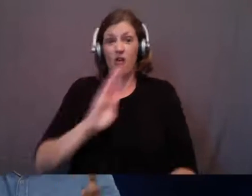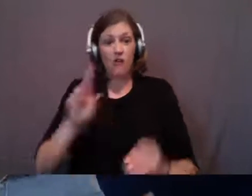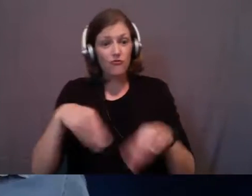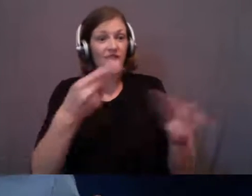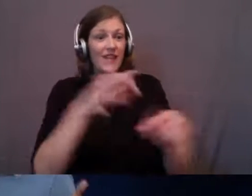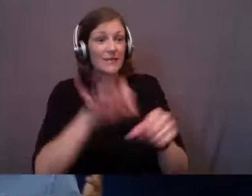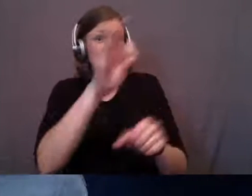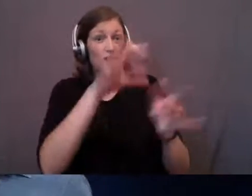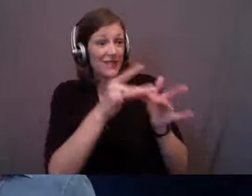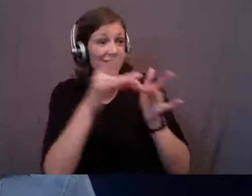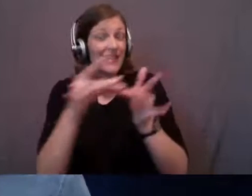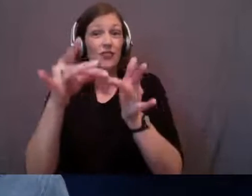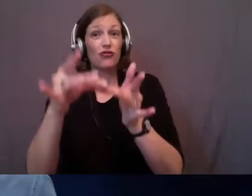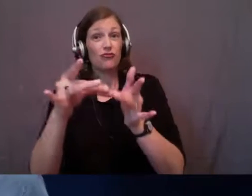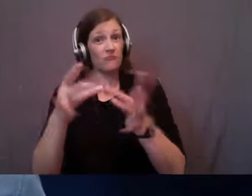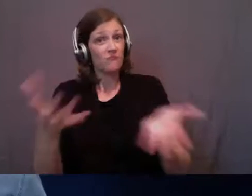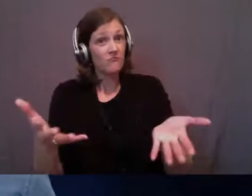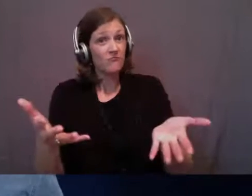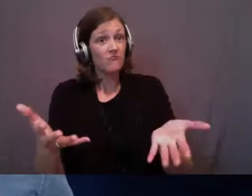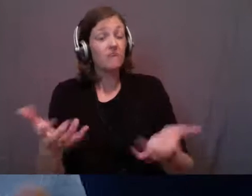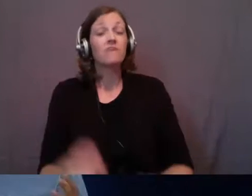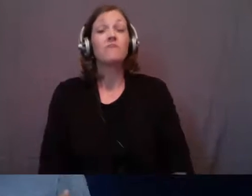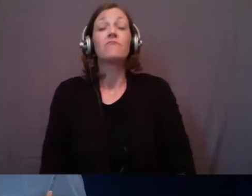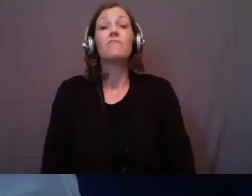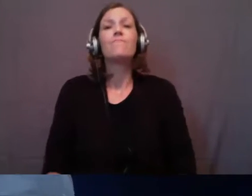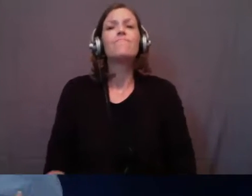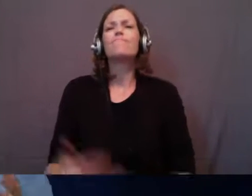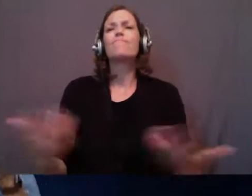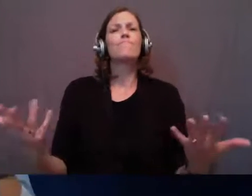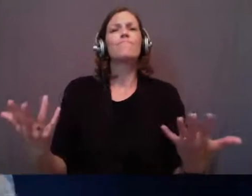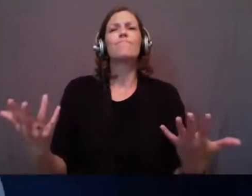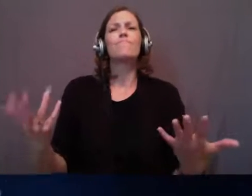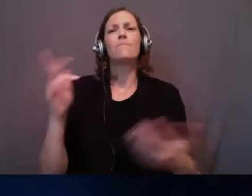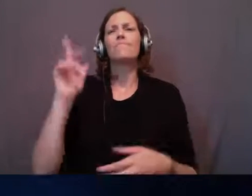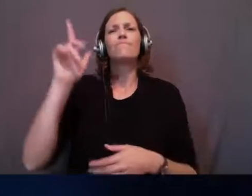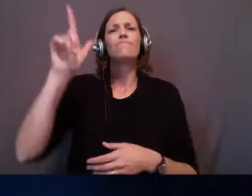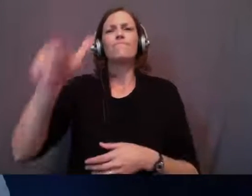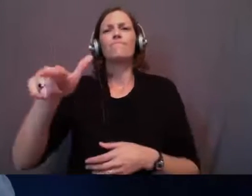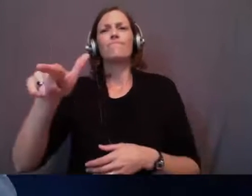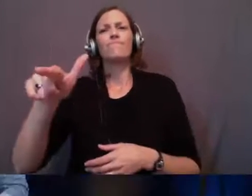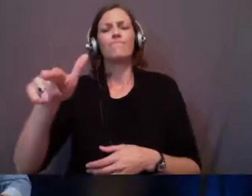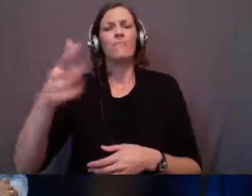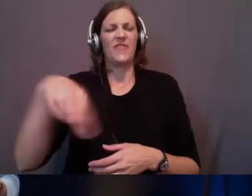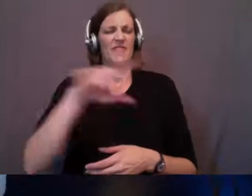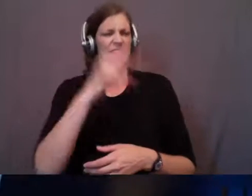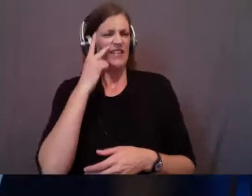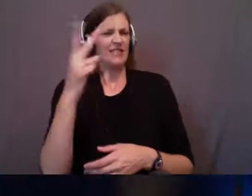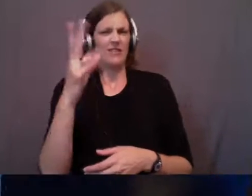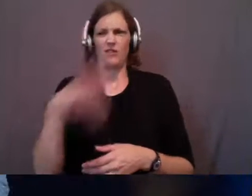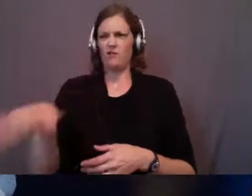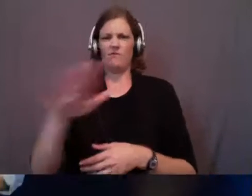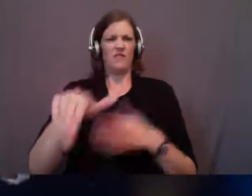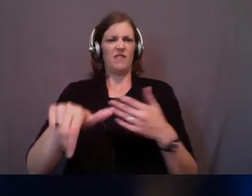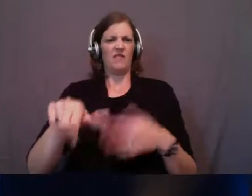leaders to guide them in those journeys. But it comes to a point where they see all these other countries, they see all these